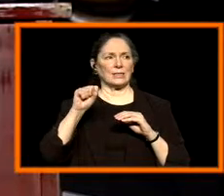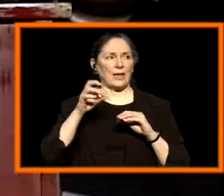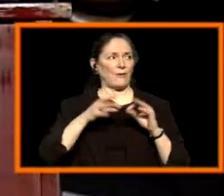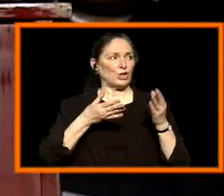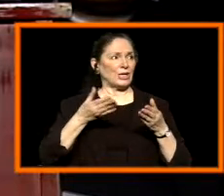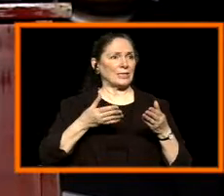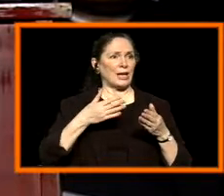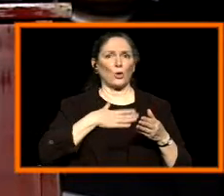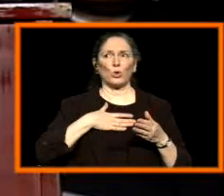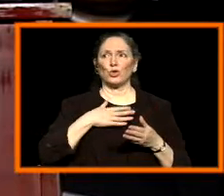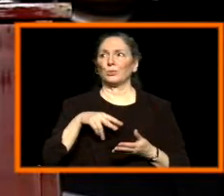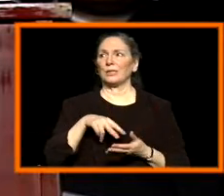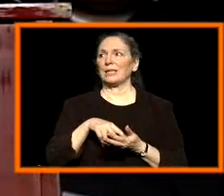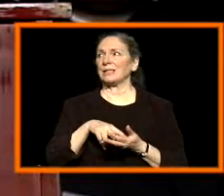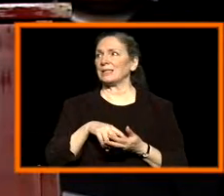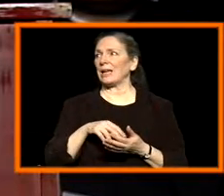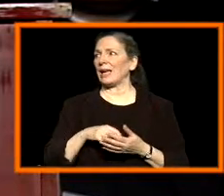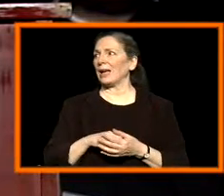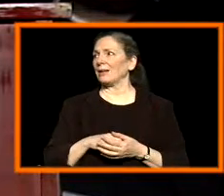please stand?